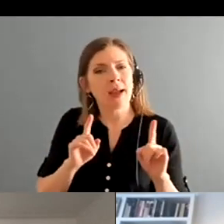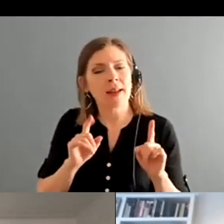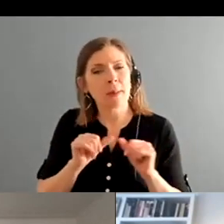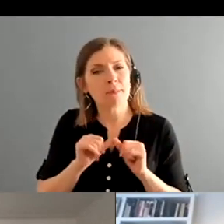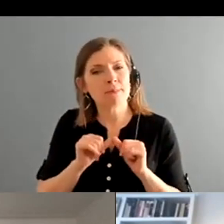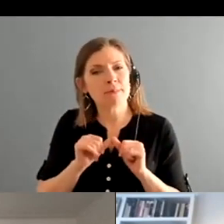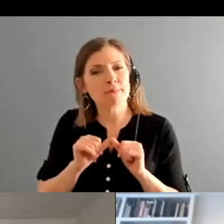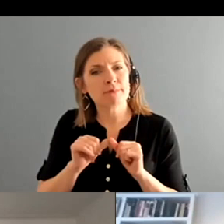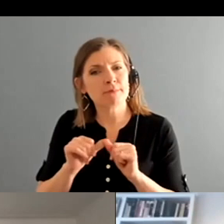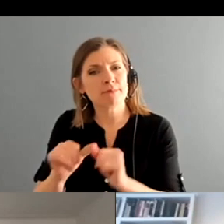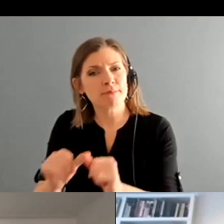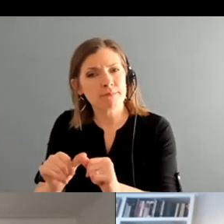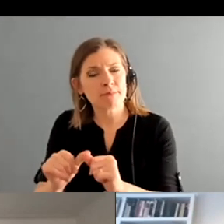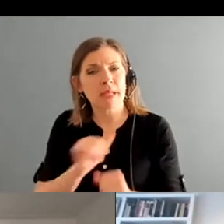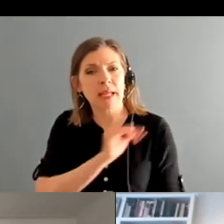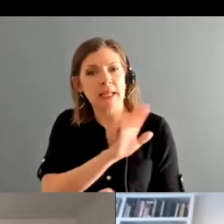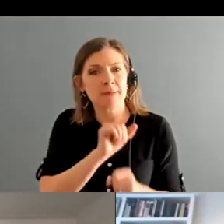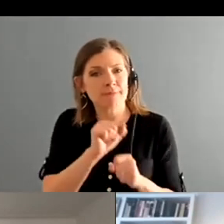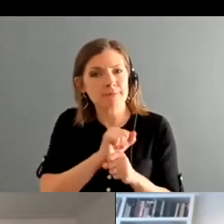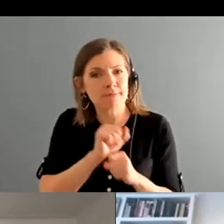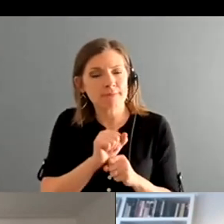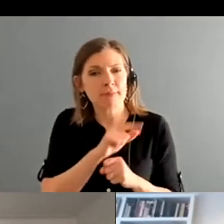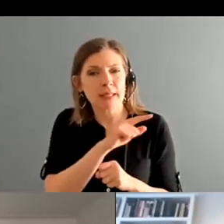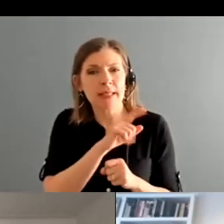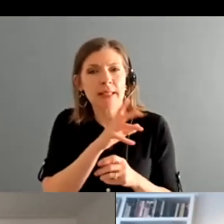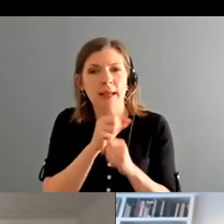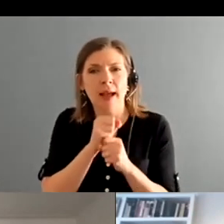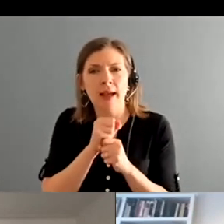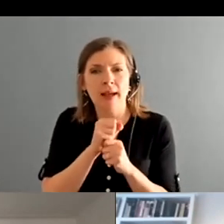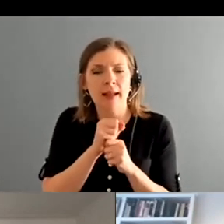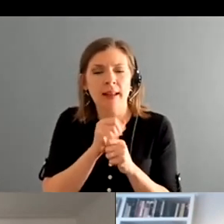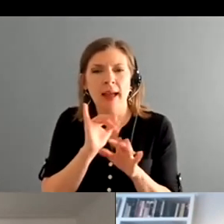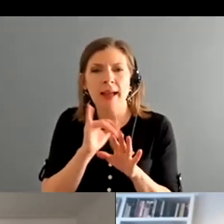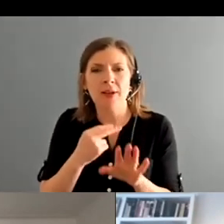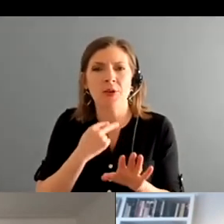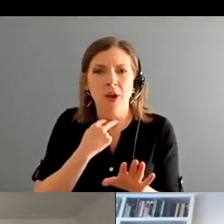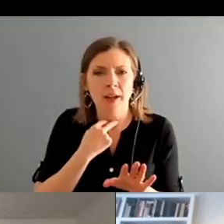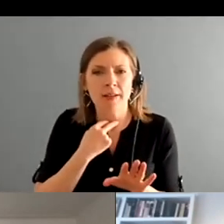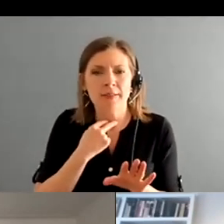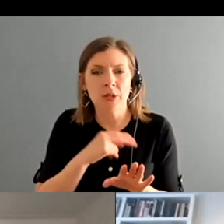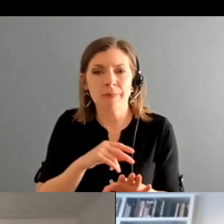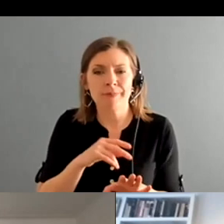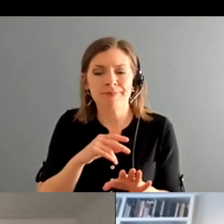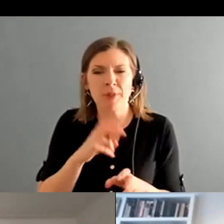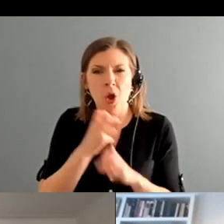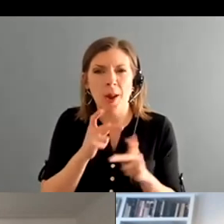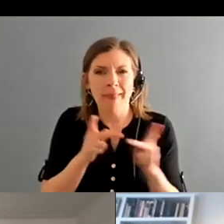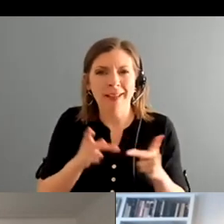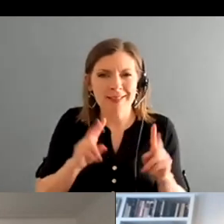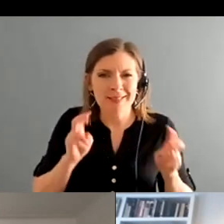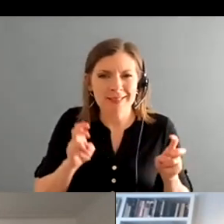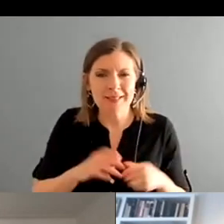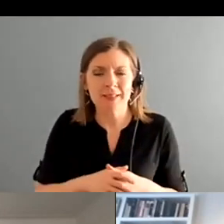persistently throughout his career, he's kind of caught between a rock and a hard place. On the one hand,